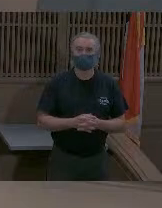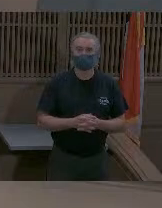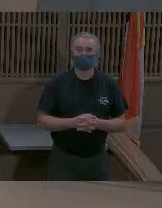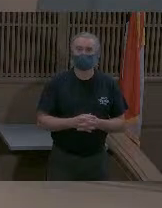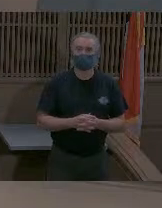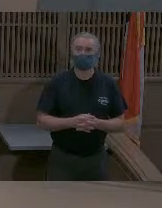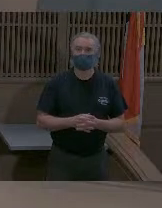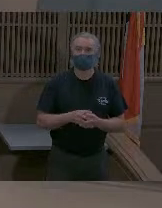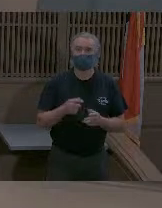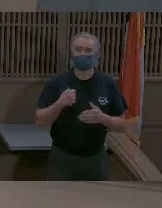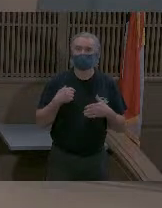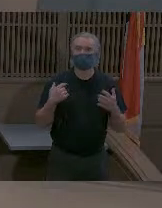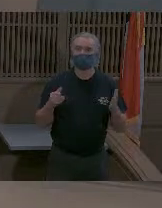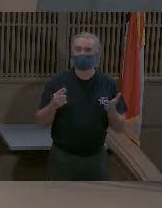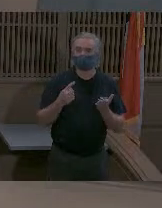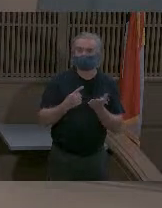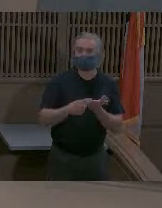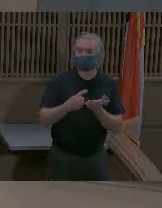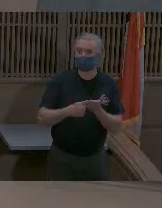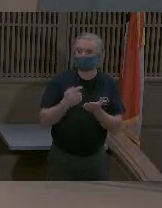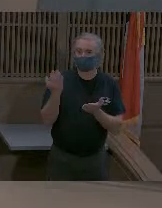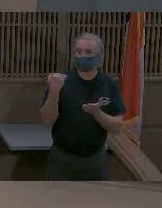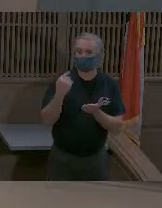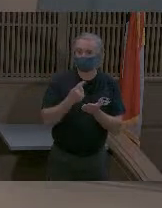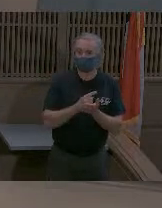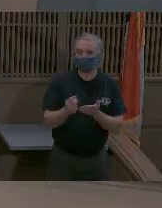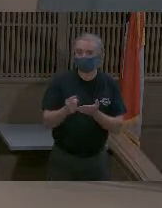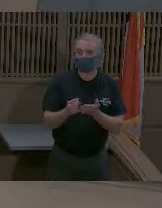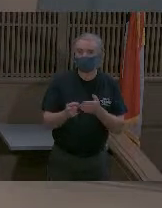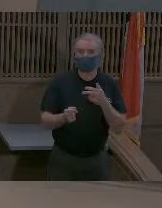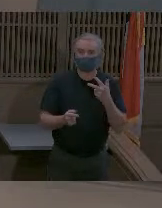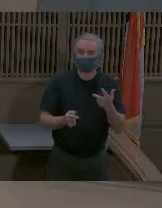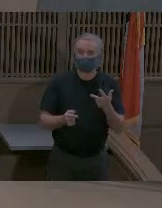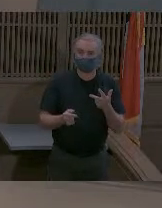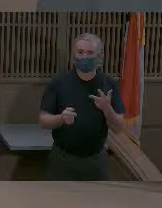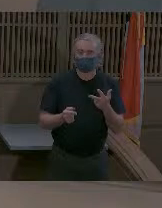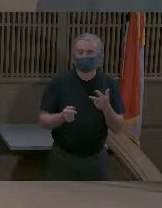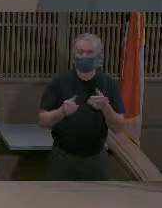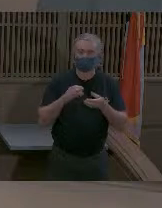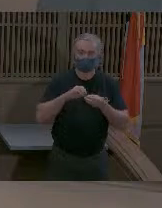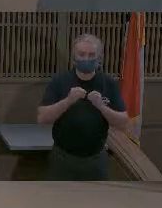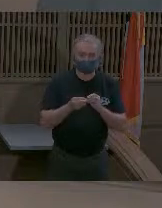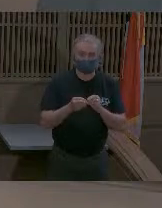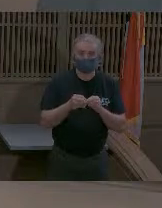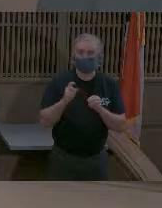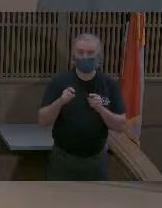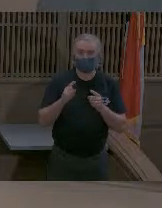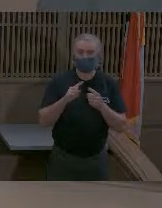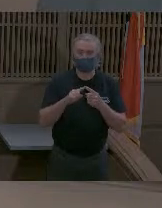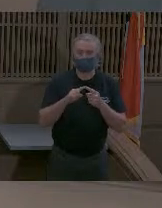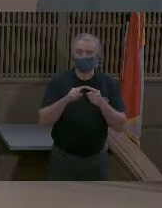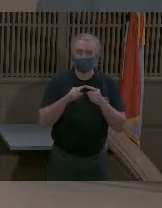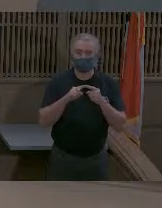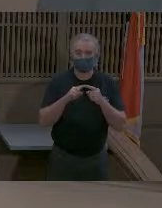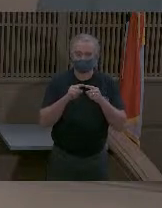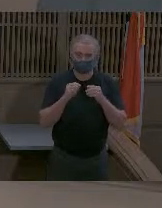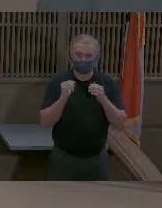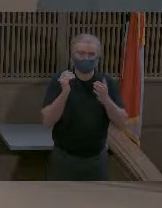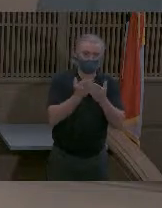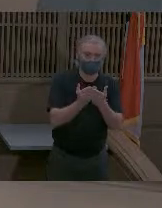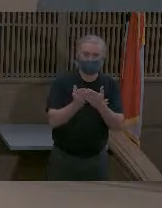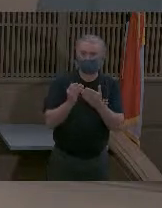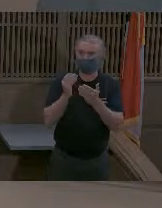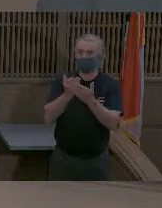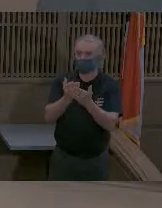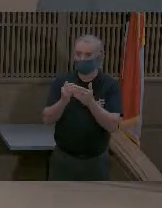As I discussed last week, there are three thresholds for determining or for evaluating the spread of the virus